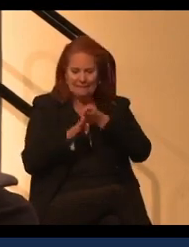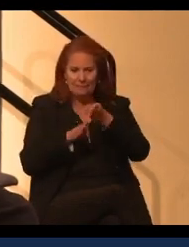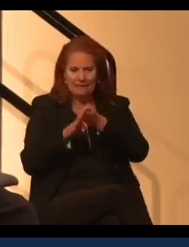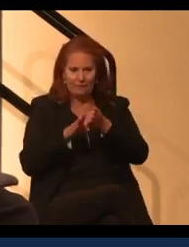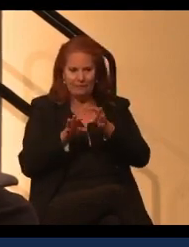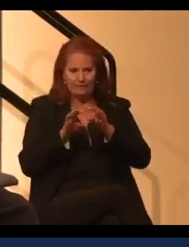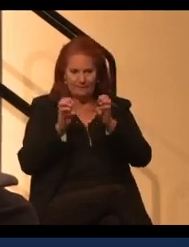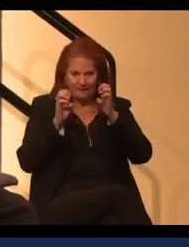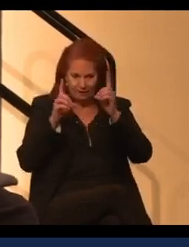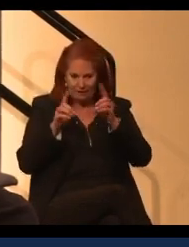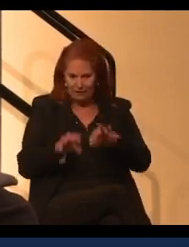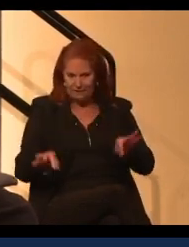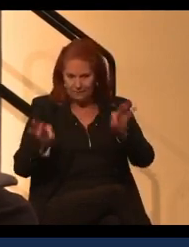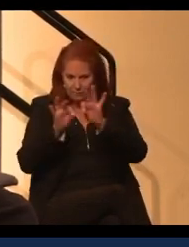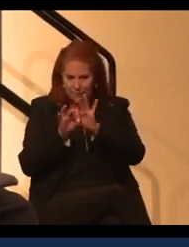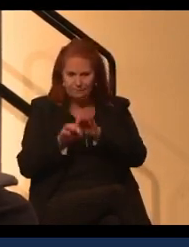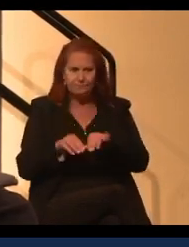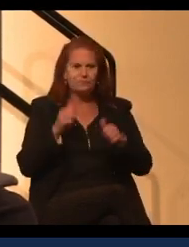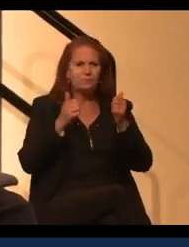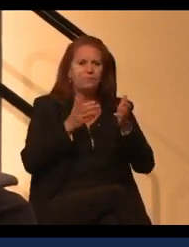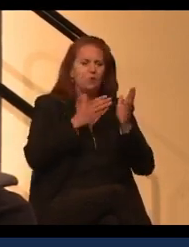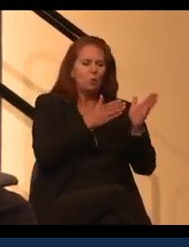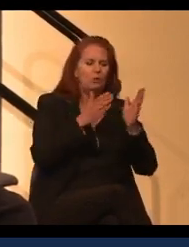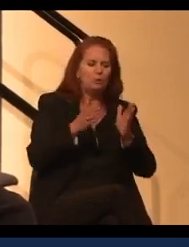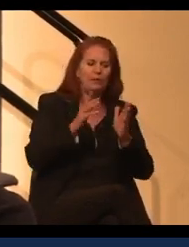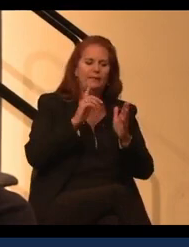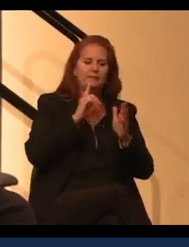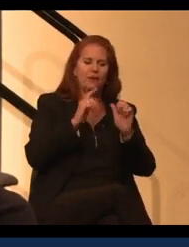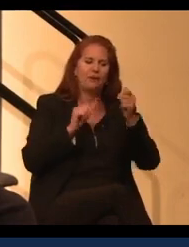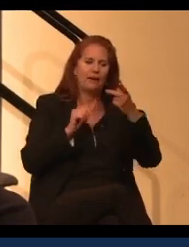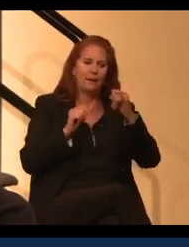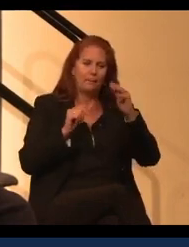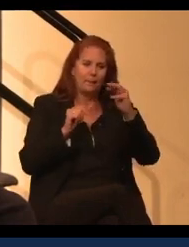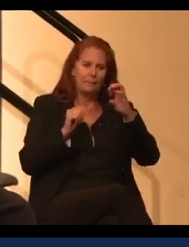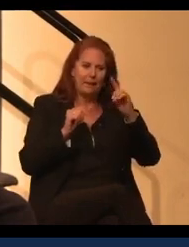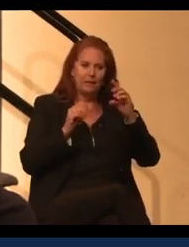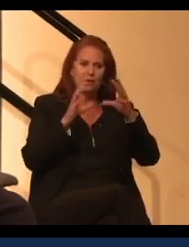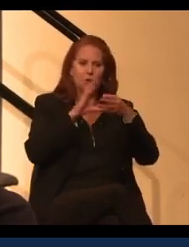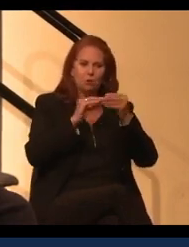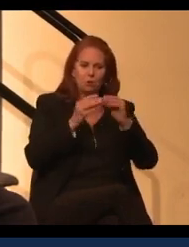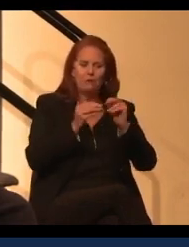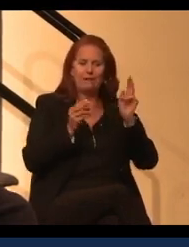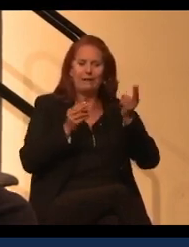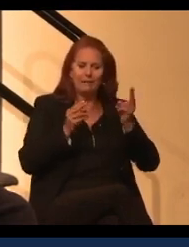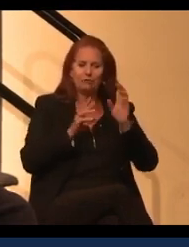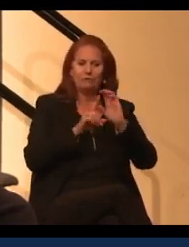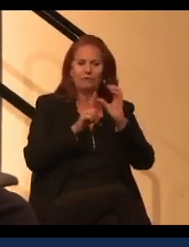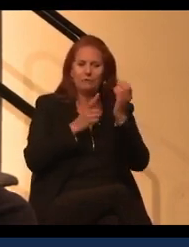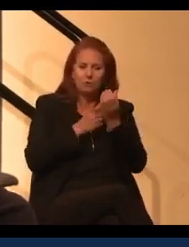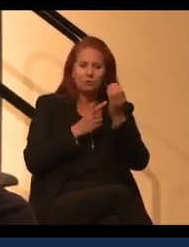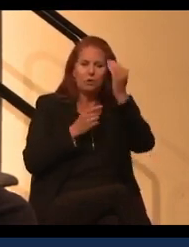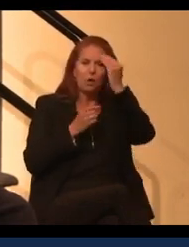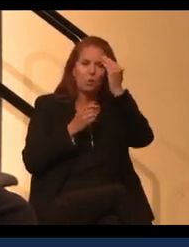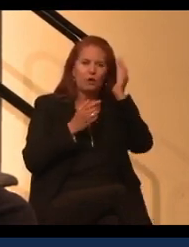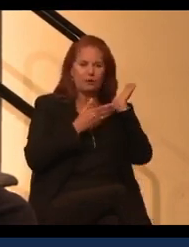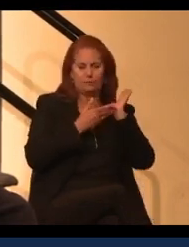important. In what ways are ISPOMED stories, histories, culture, awareness brought into the